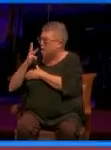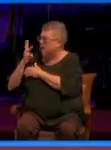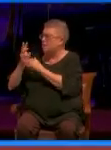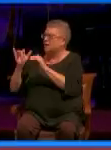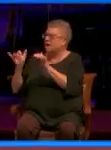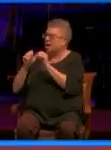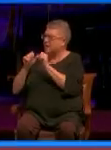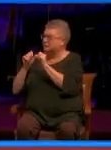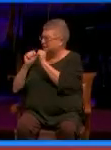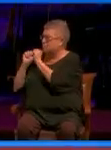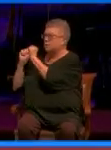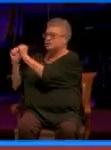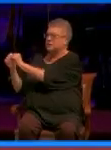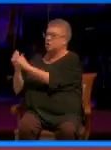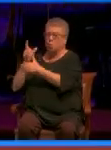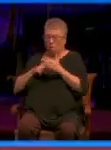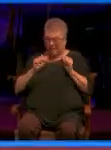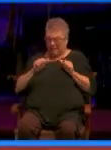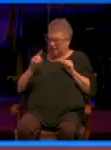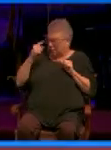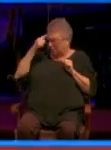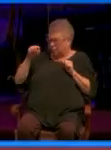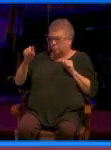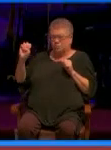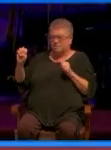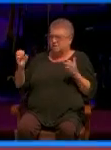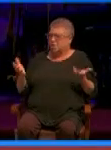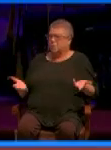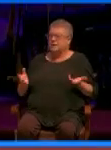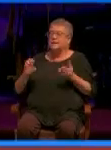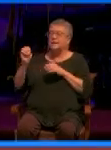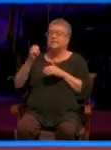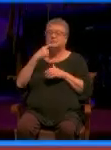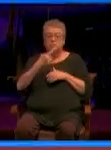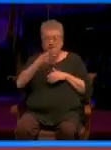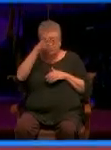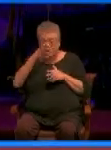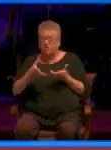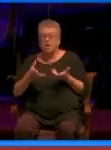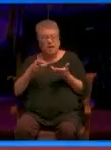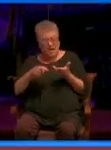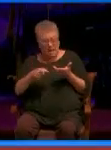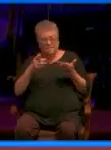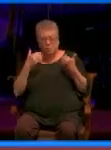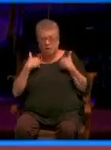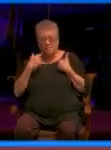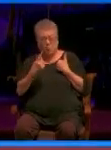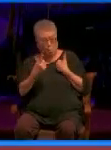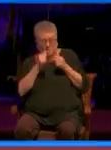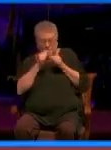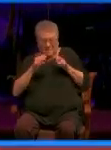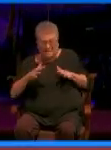him. What then can I do for you, my son?" Esau said to his father, "Have you but one blessing, my father? Bless